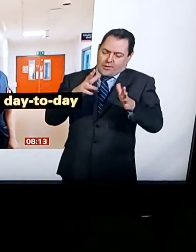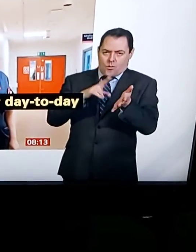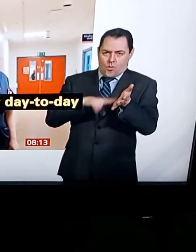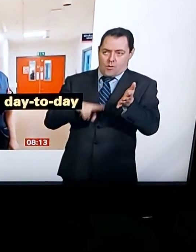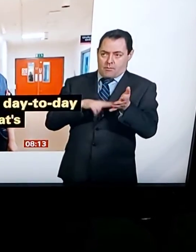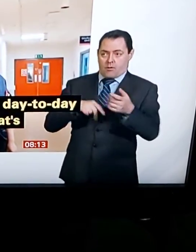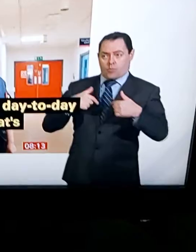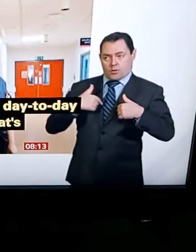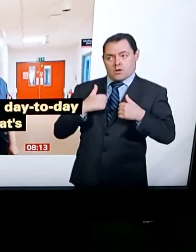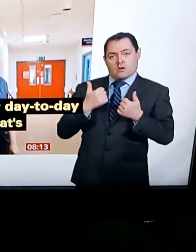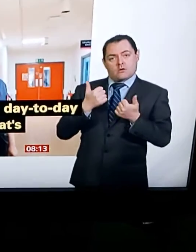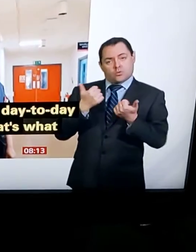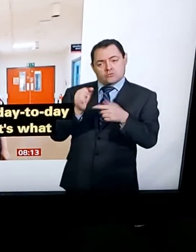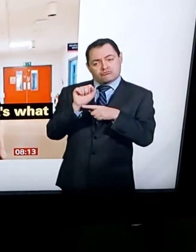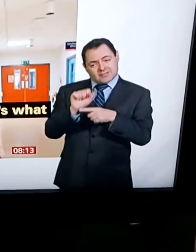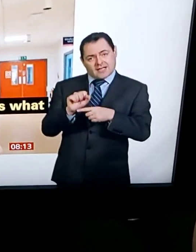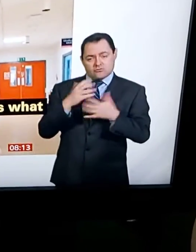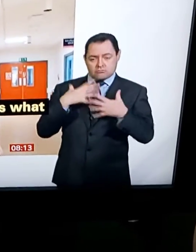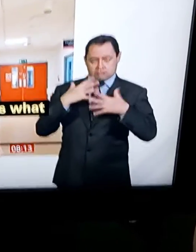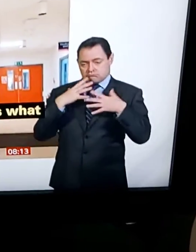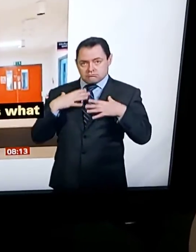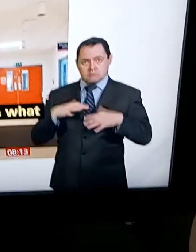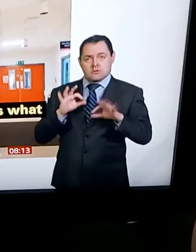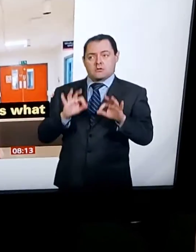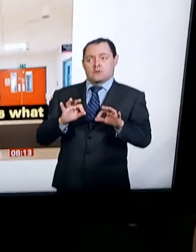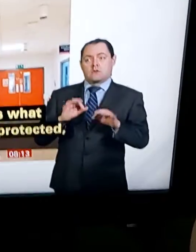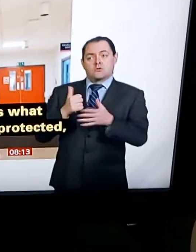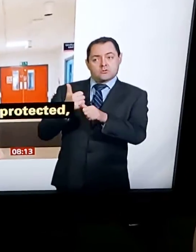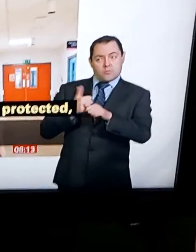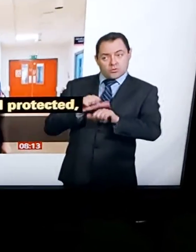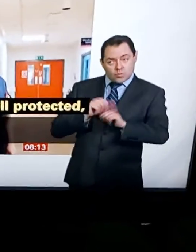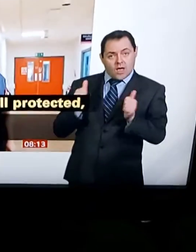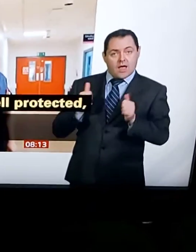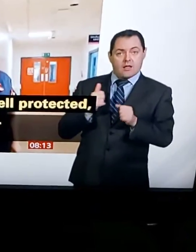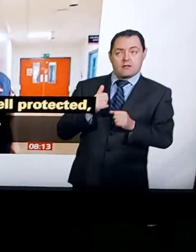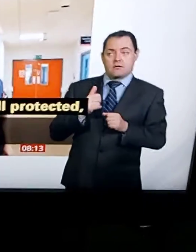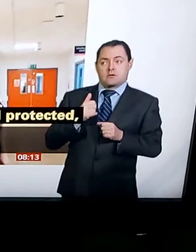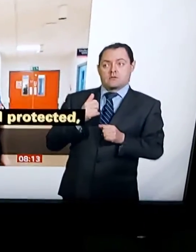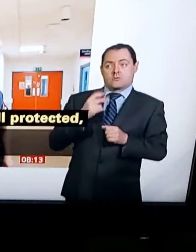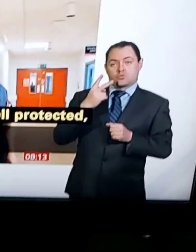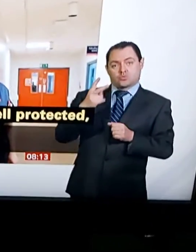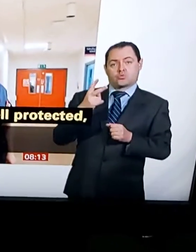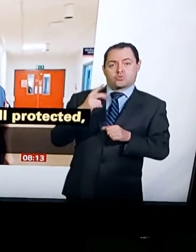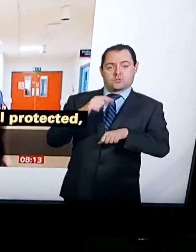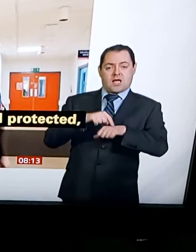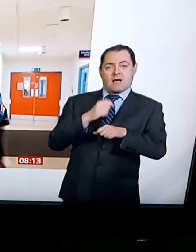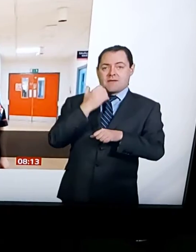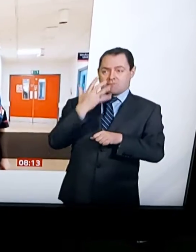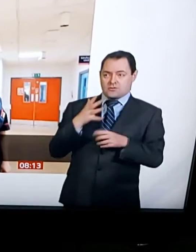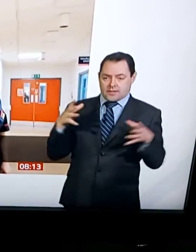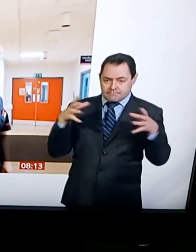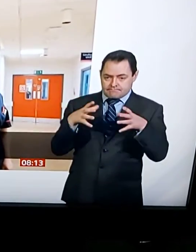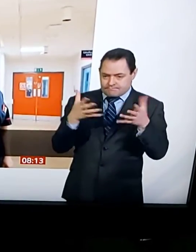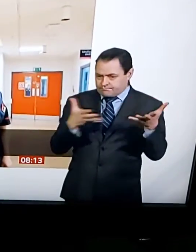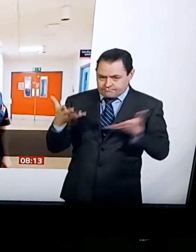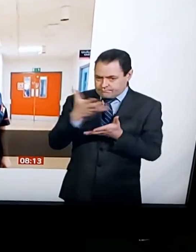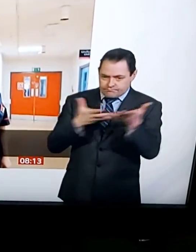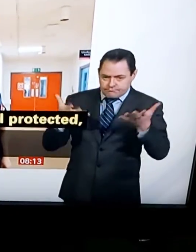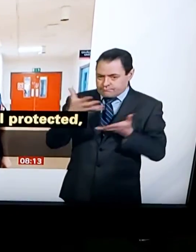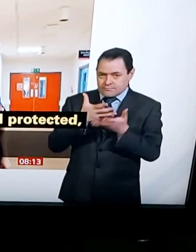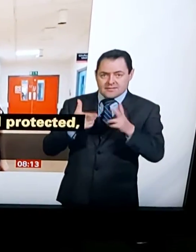well protected, we're well supported. We have twice daily huddles with our senior managers, matrons, and we escalate any